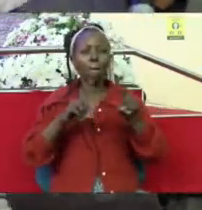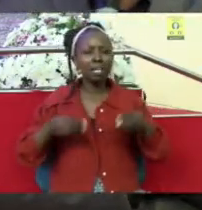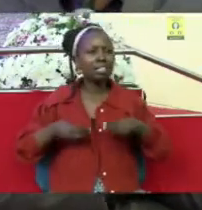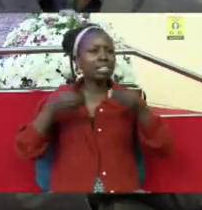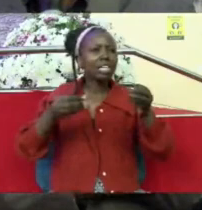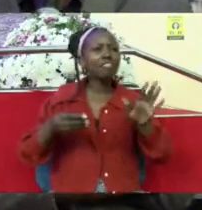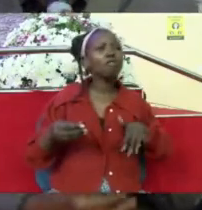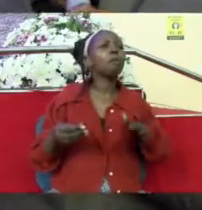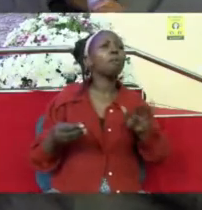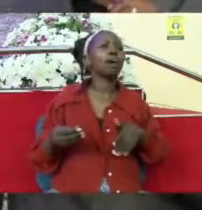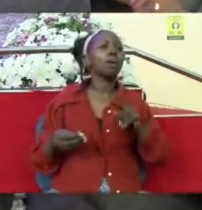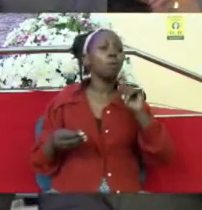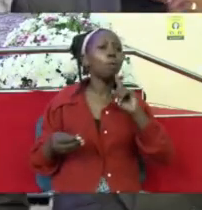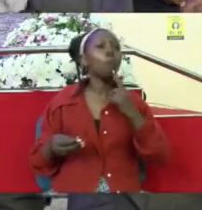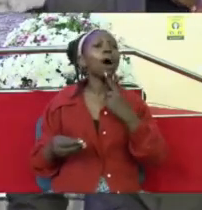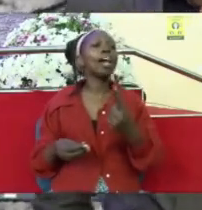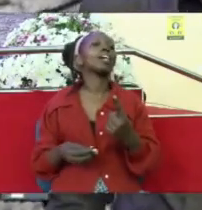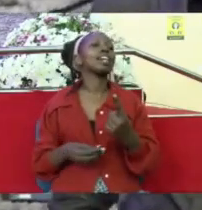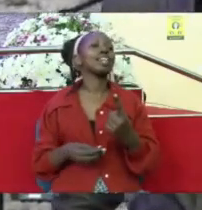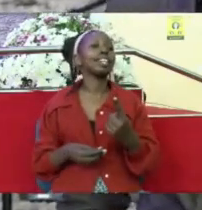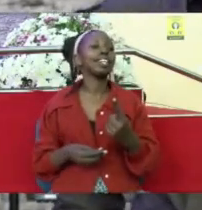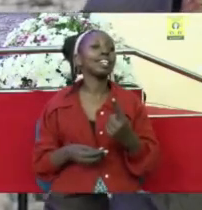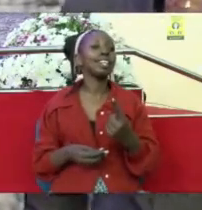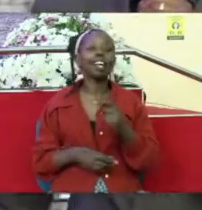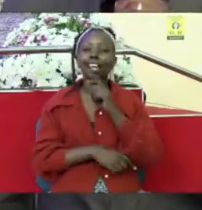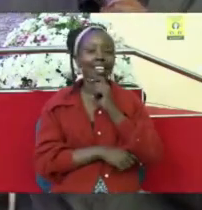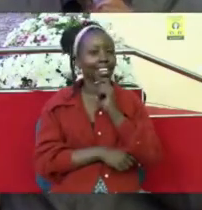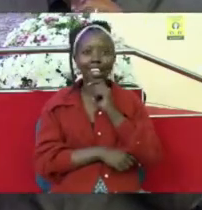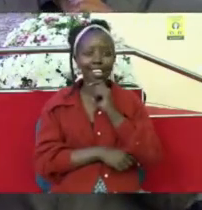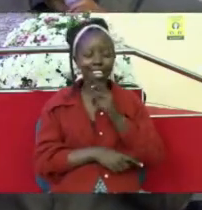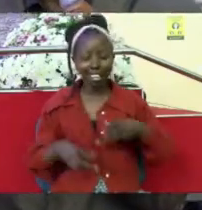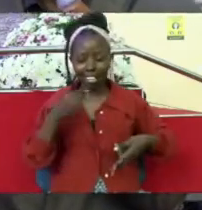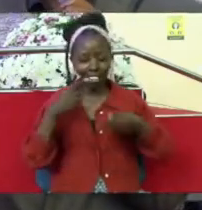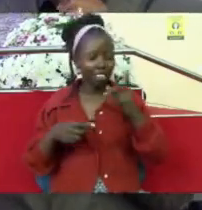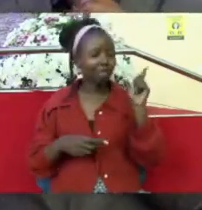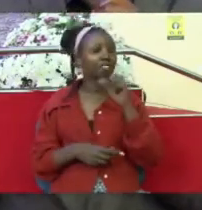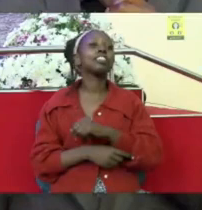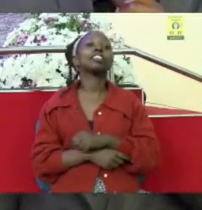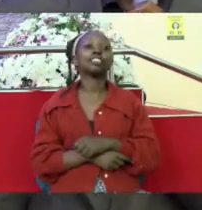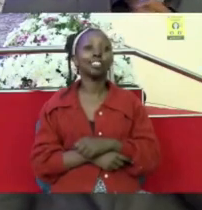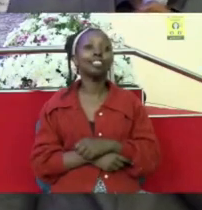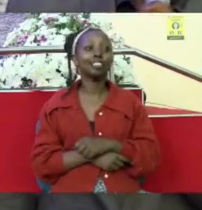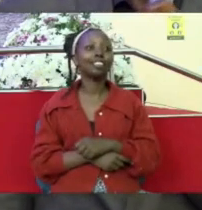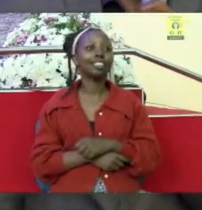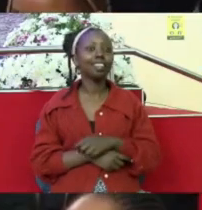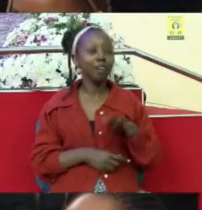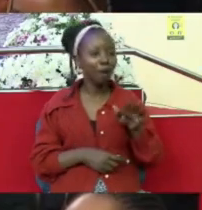lady 100 shillings. Mpatie mdada 100. Mtakula. You will eat. Wa mama wa